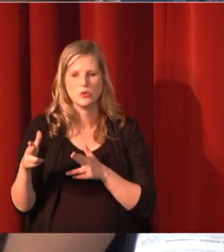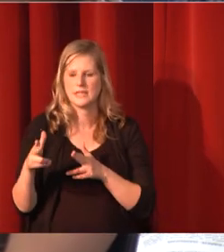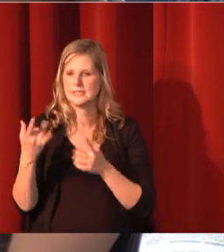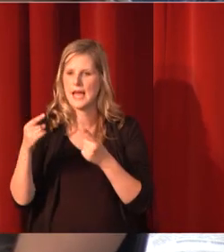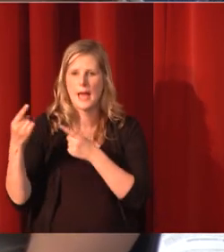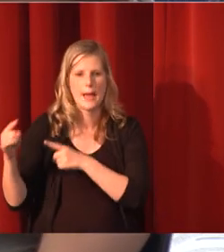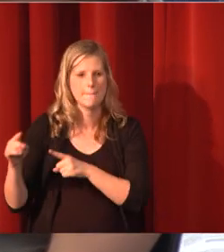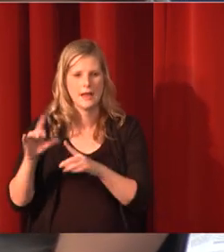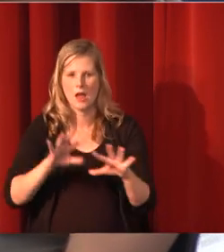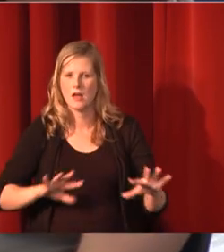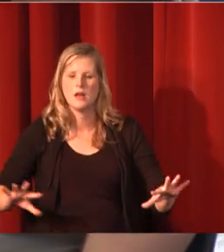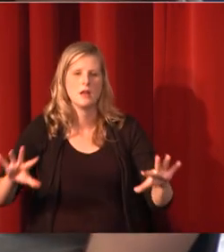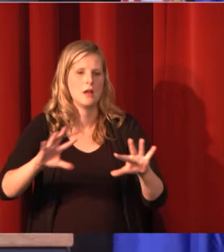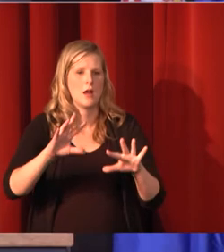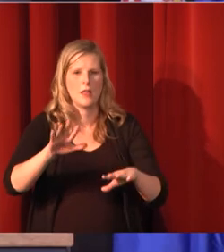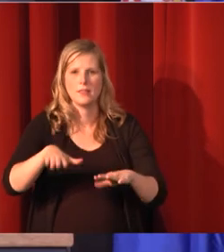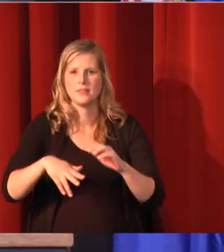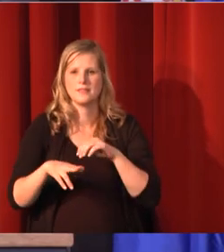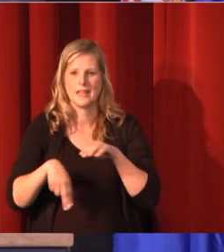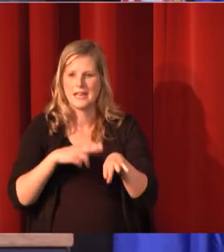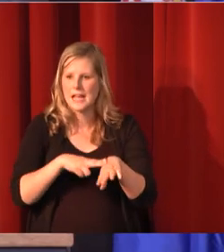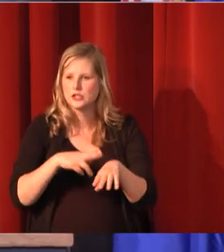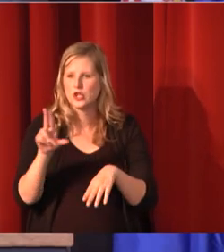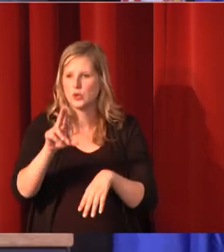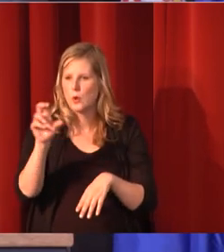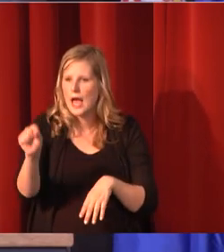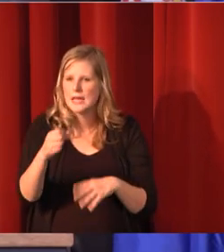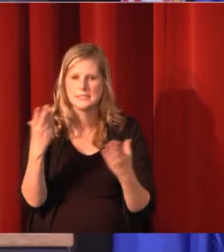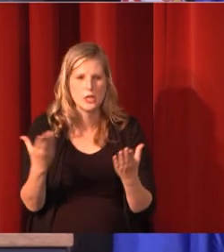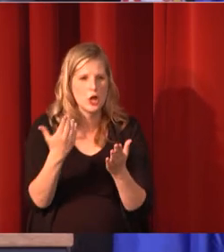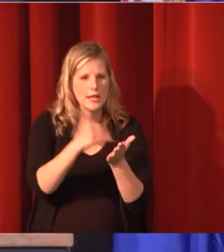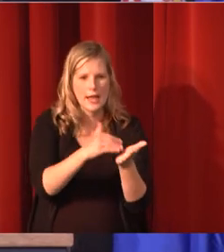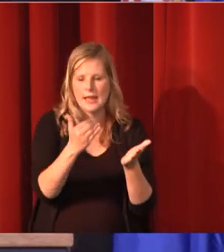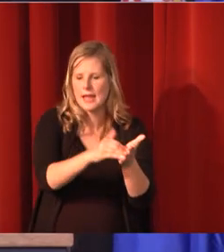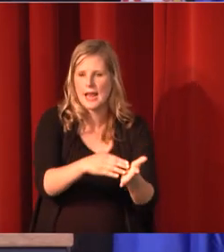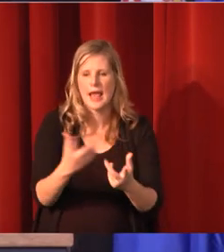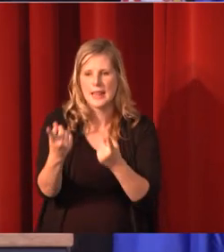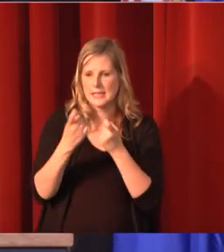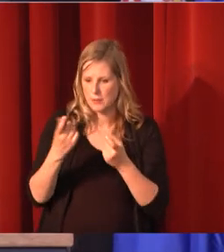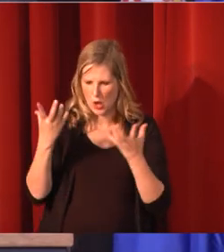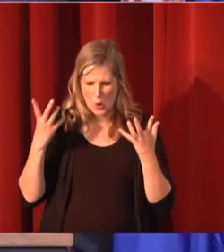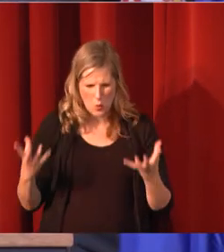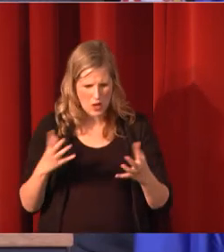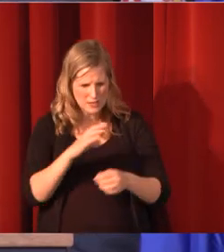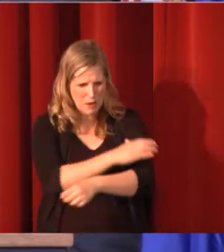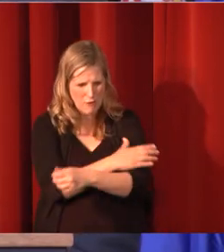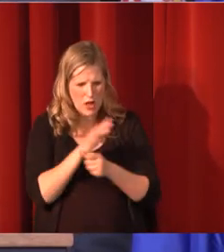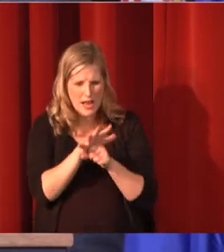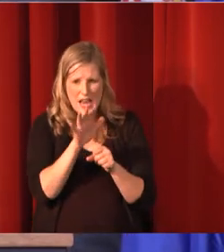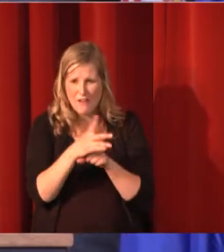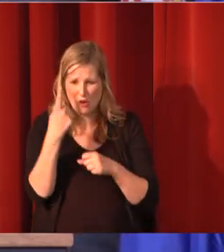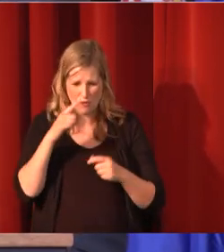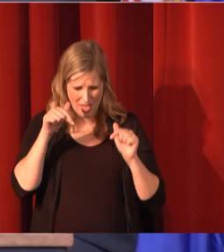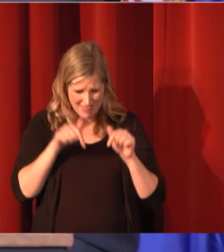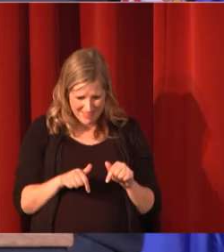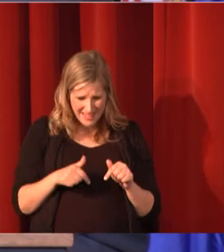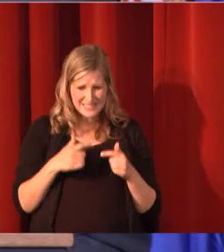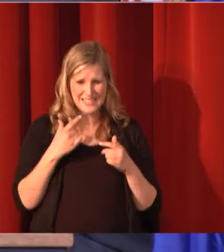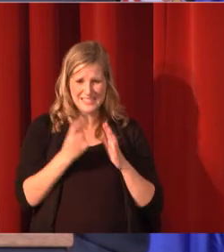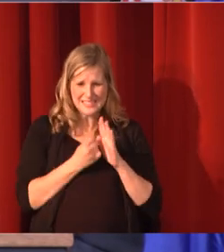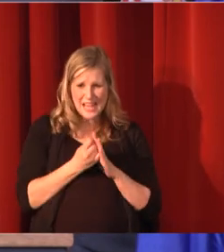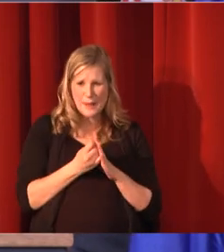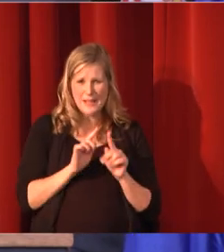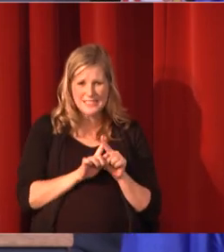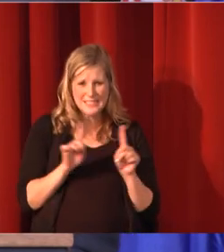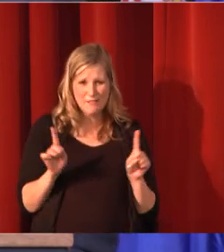played our country again and again and they asked me what I think is powerful enough to make this time difference a few of